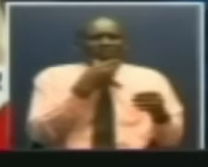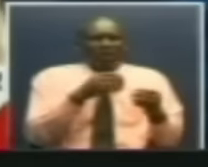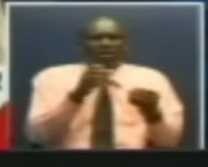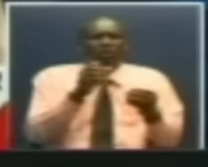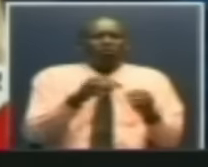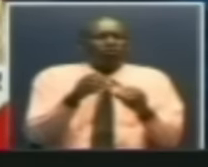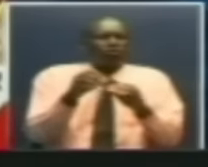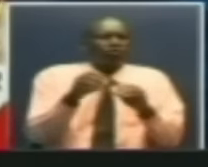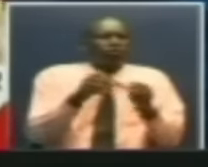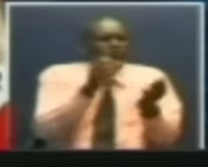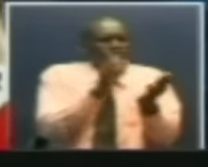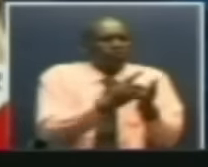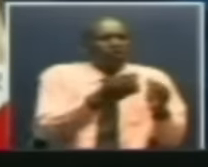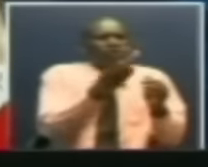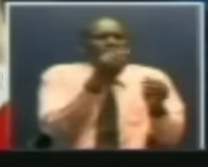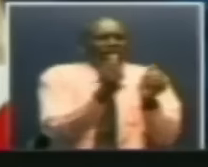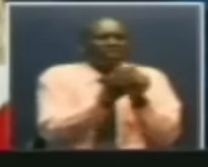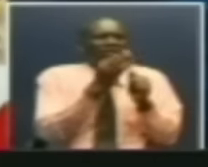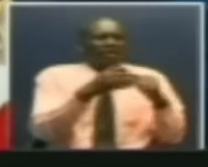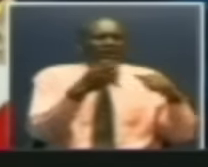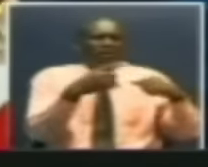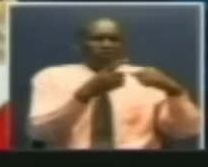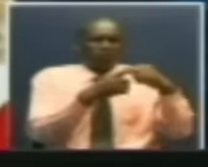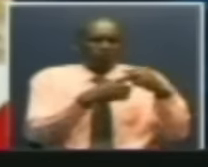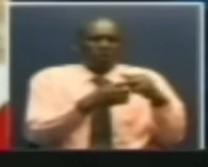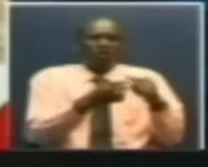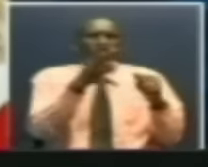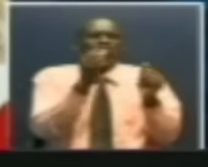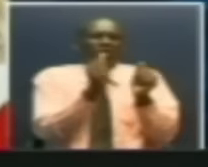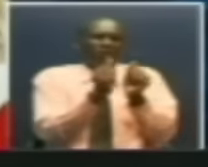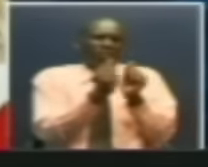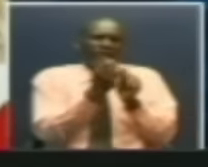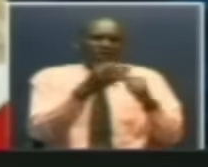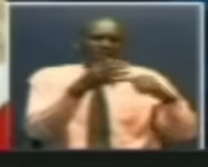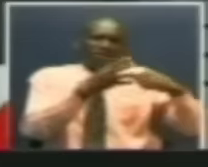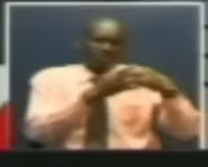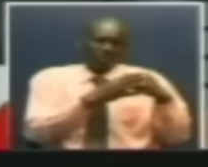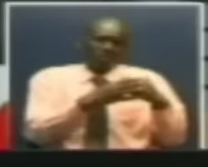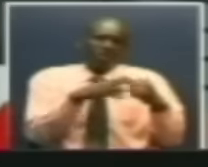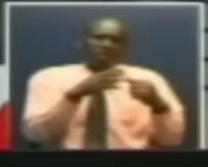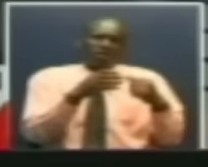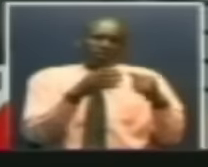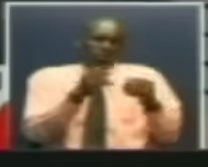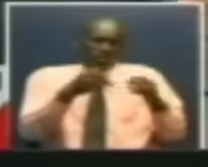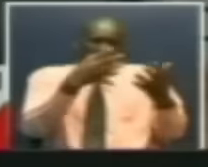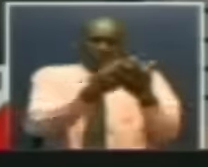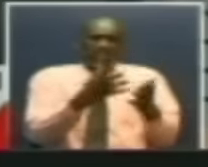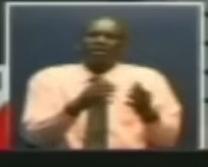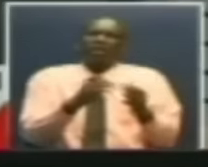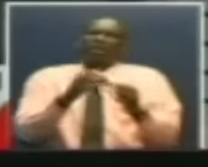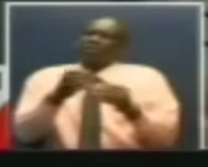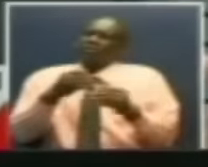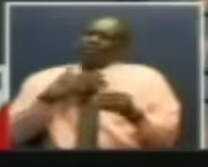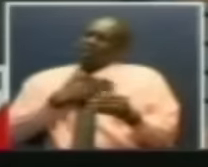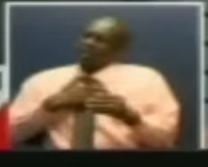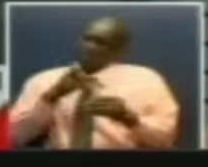in 2013. June. Right. 2013, September, we arrested him. So he was not supposed to be in the country in 2016. That's the point. You so are how not, was he found? Excuse